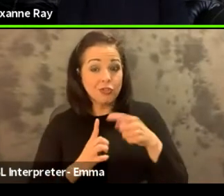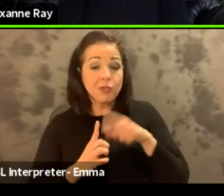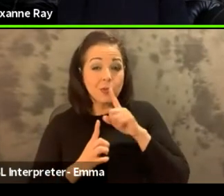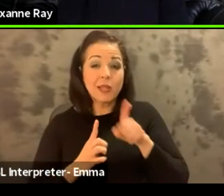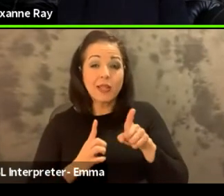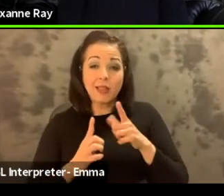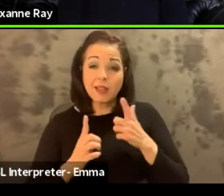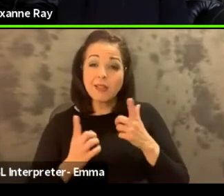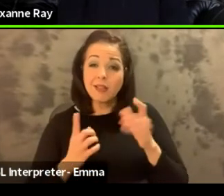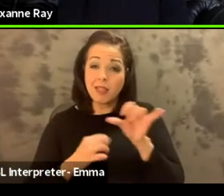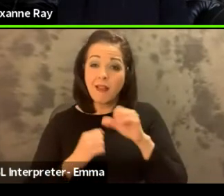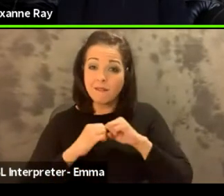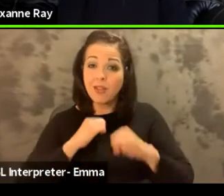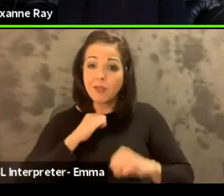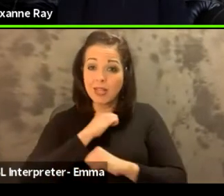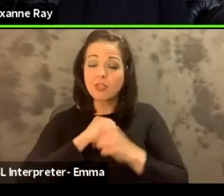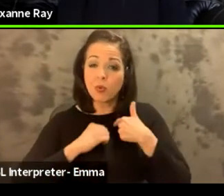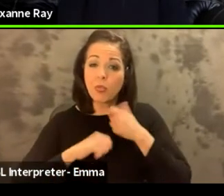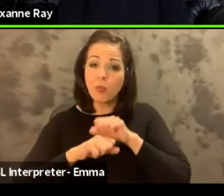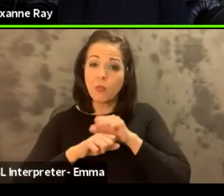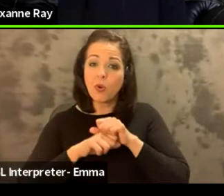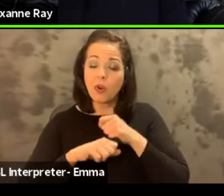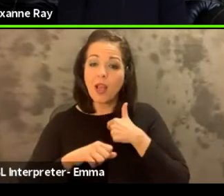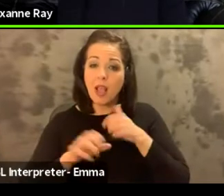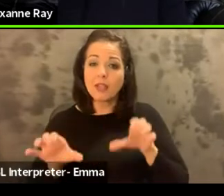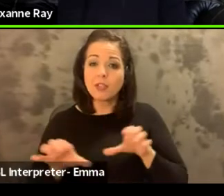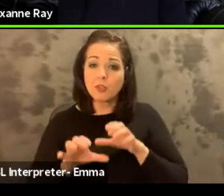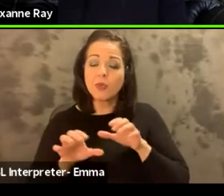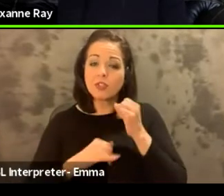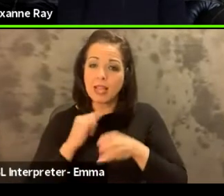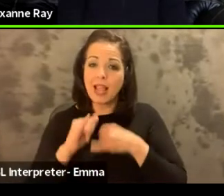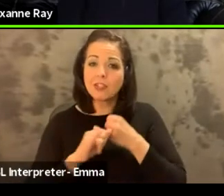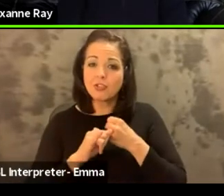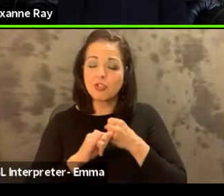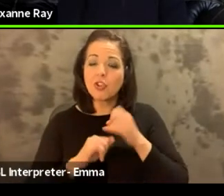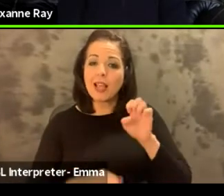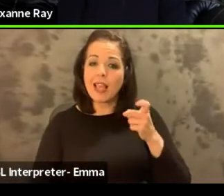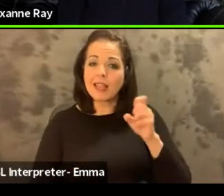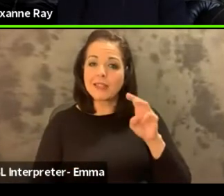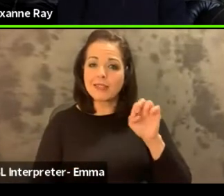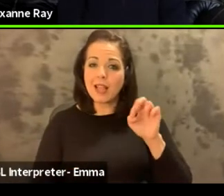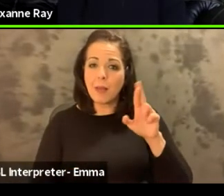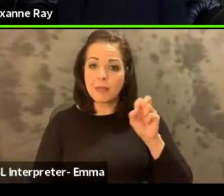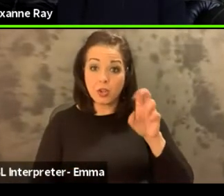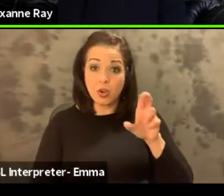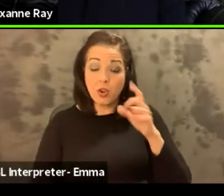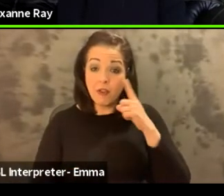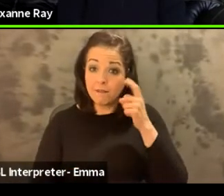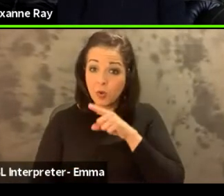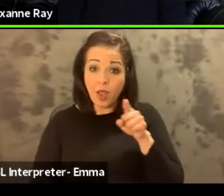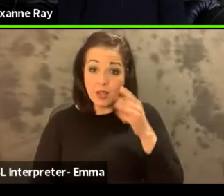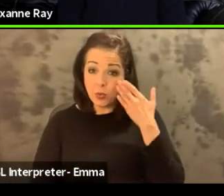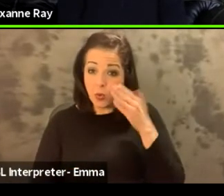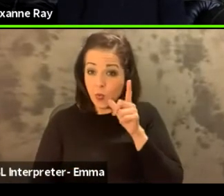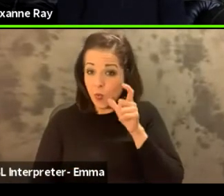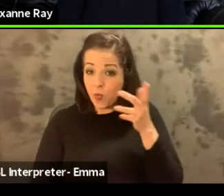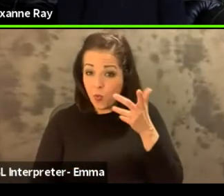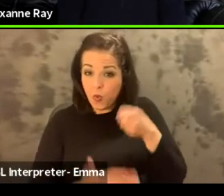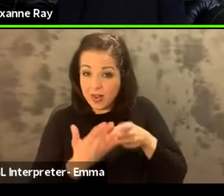foundational to the work I do at the International Examiner. So for those who are not familiar with the Examiner, it